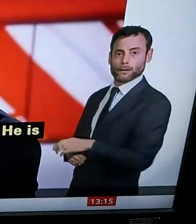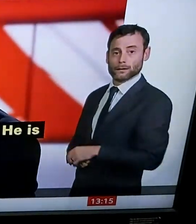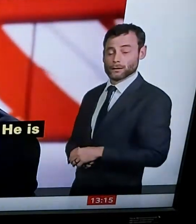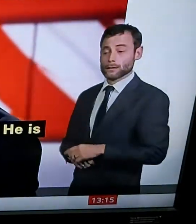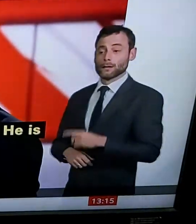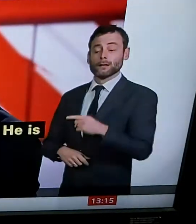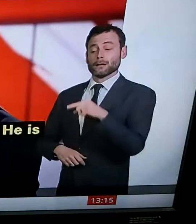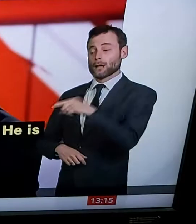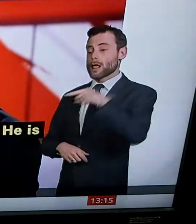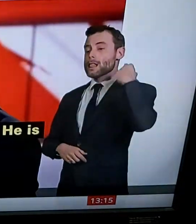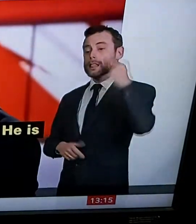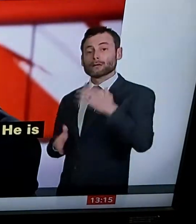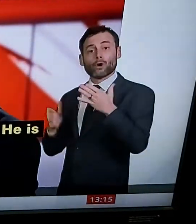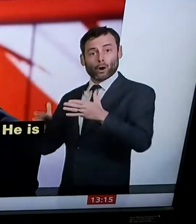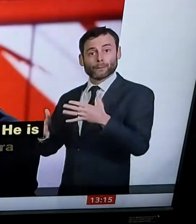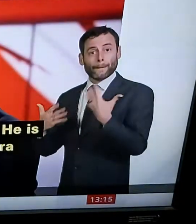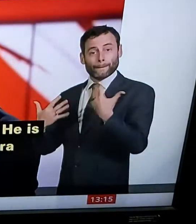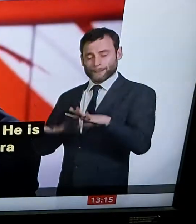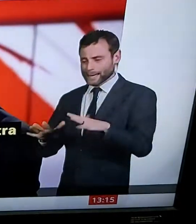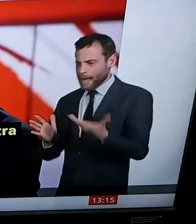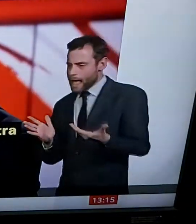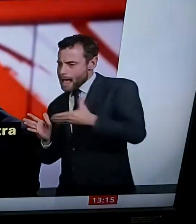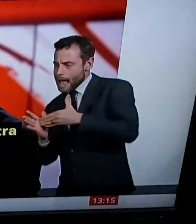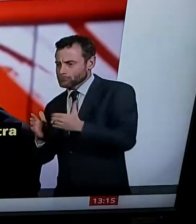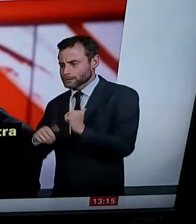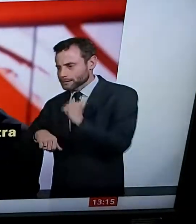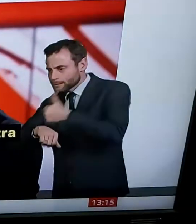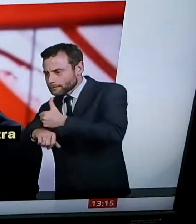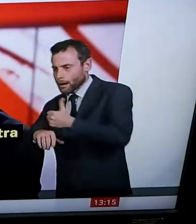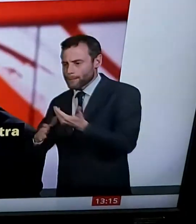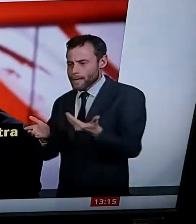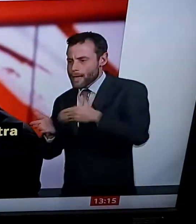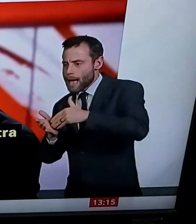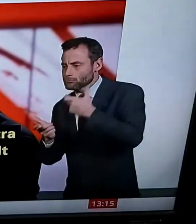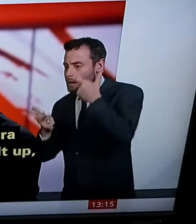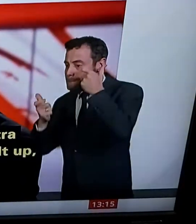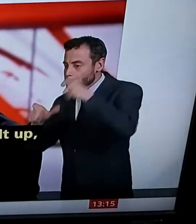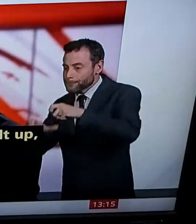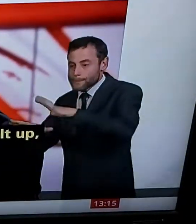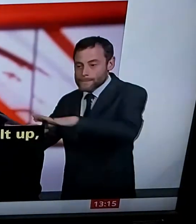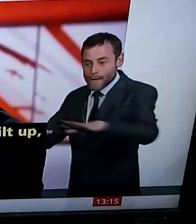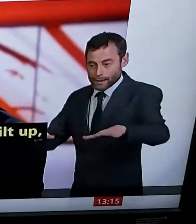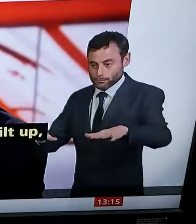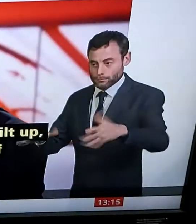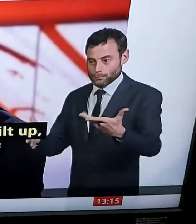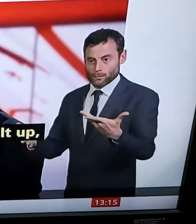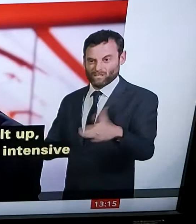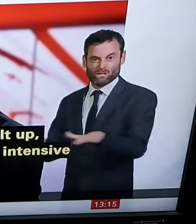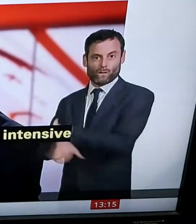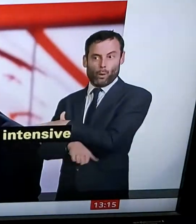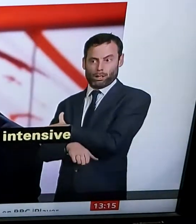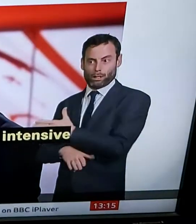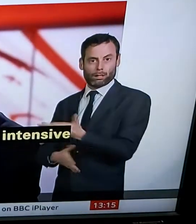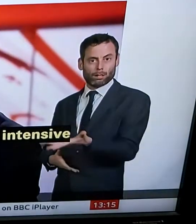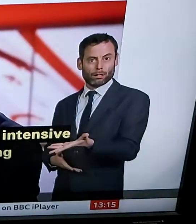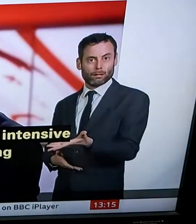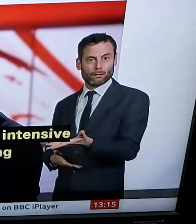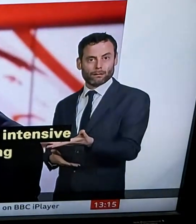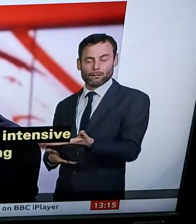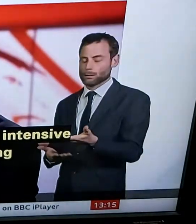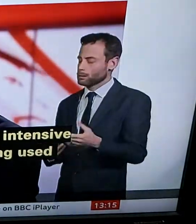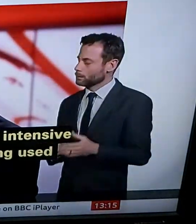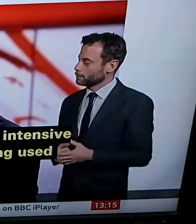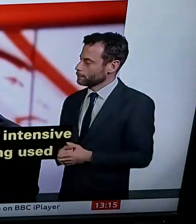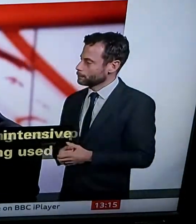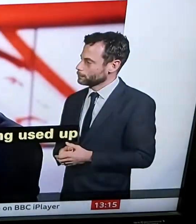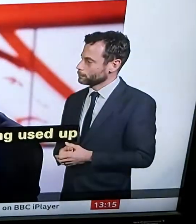which has been built up, i.e. the particular number of intensive care beds, are already being used up really quite quickly. On top